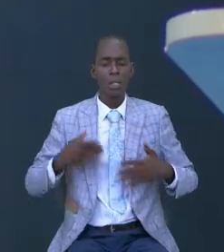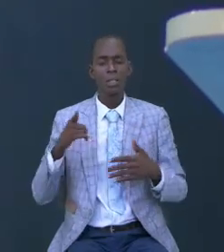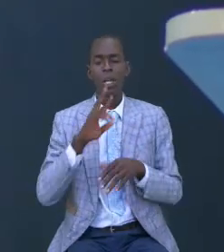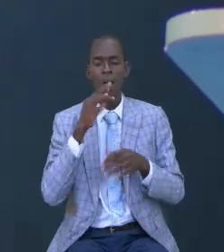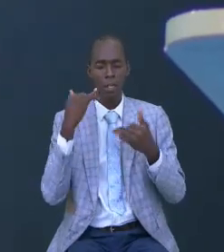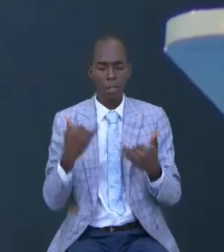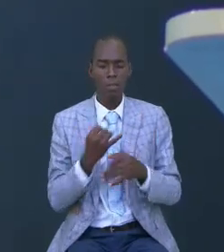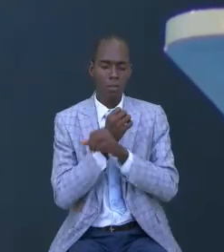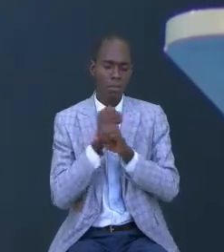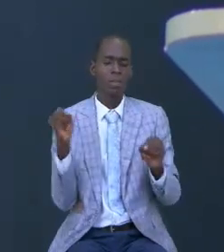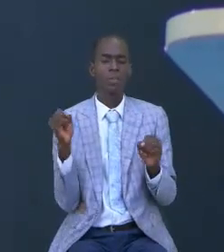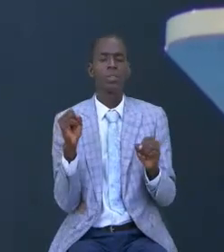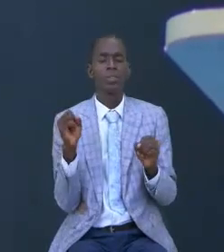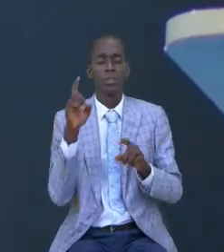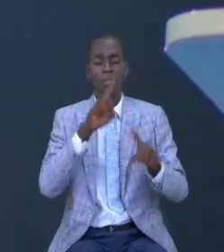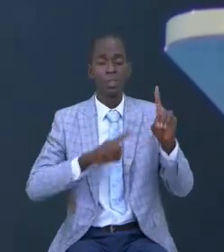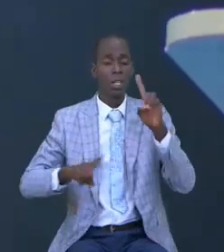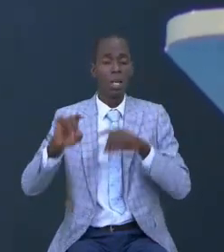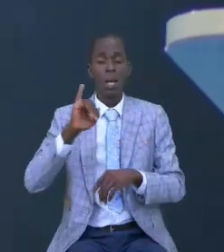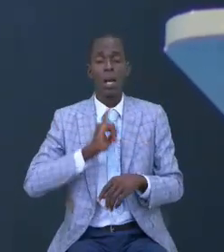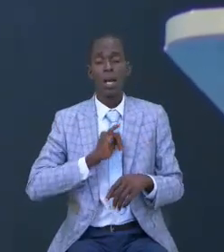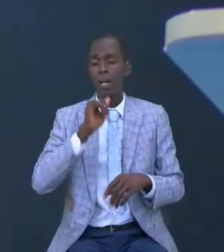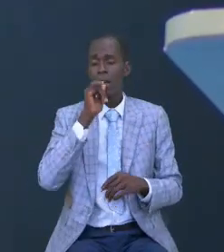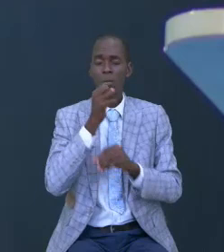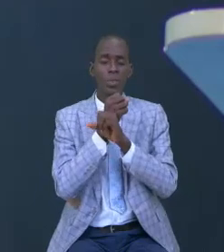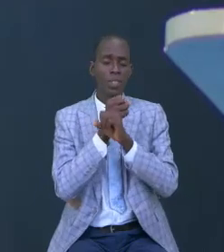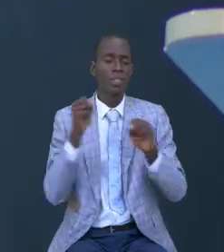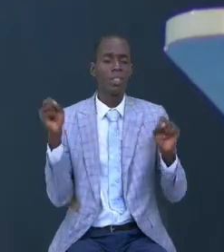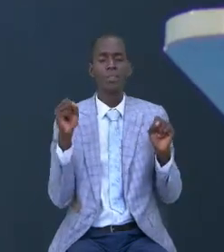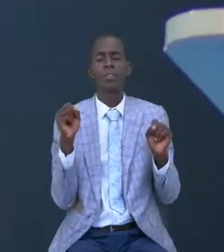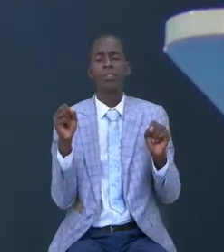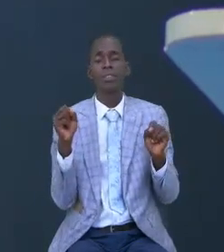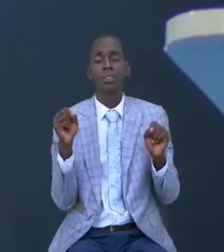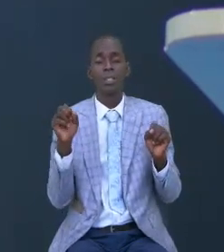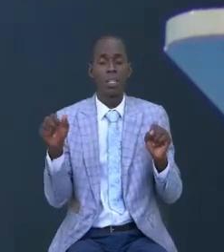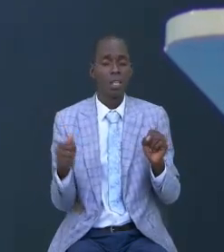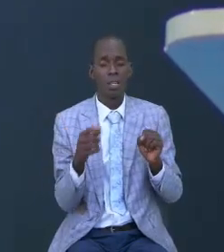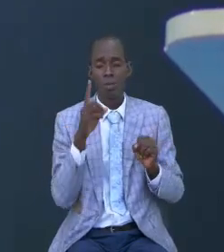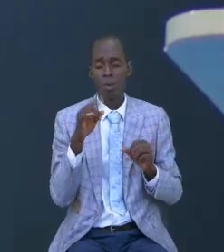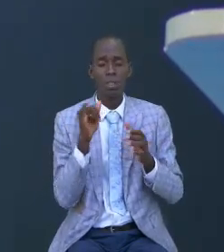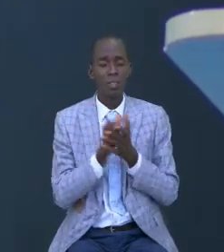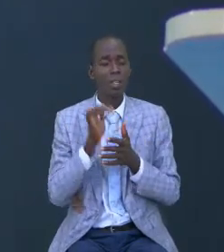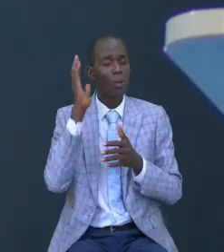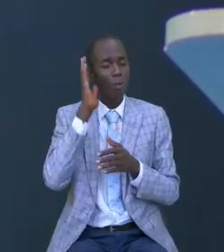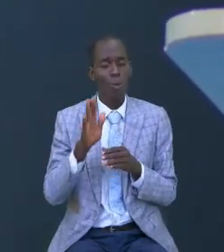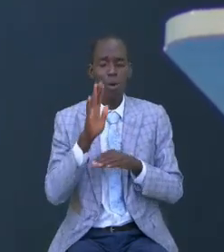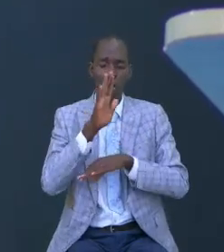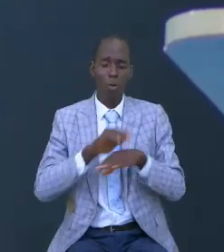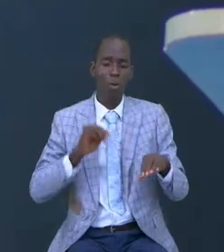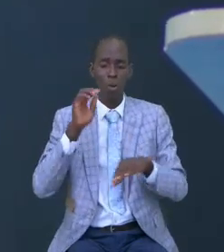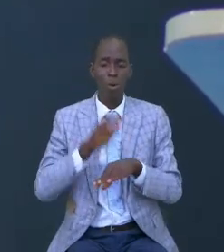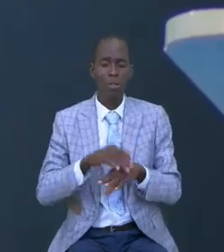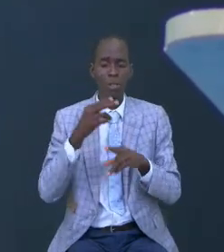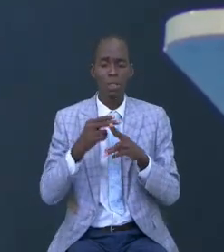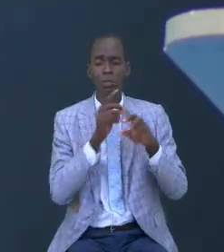saved. I am saved. Whosoever shall call on the name of the